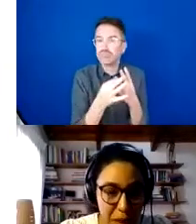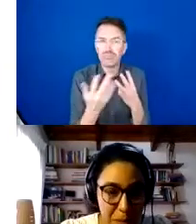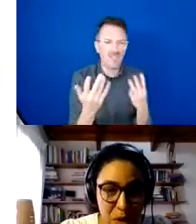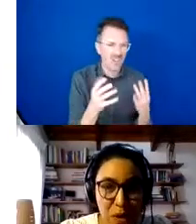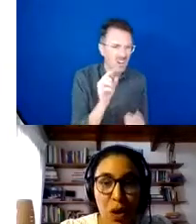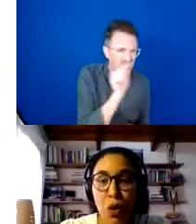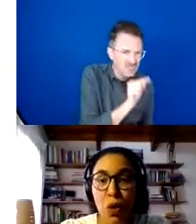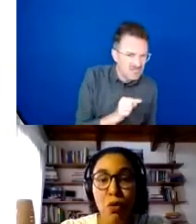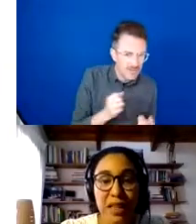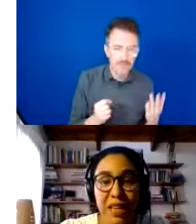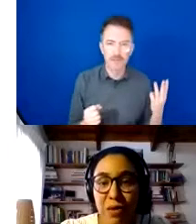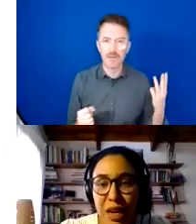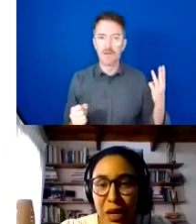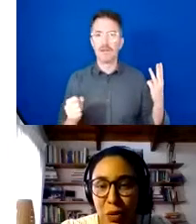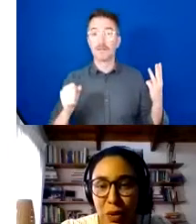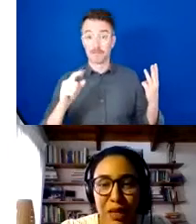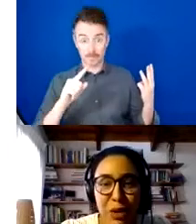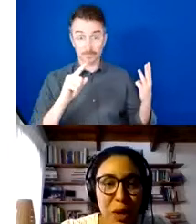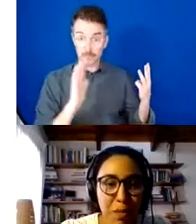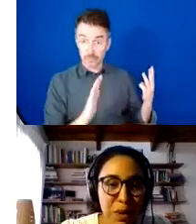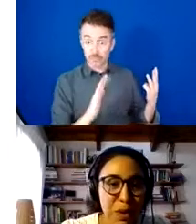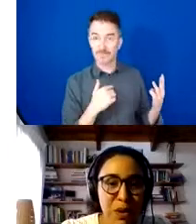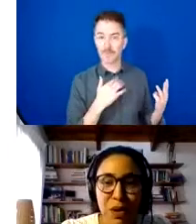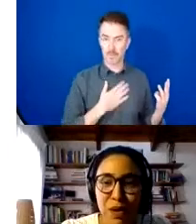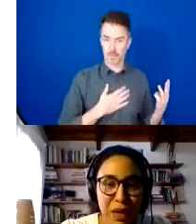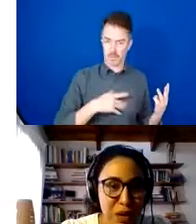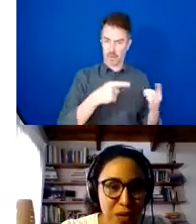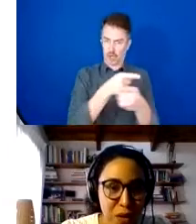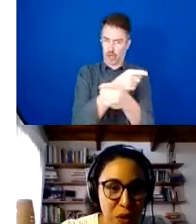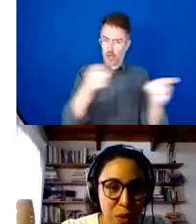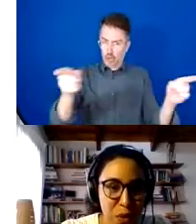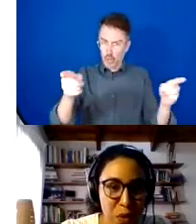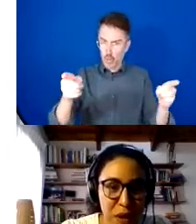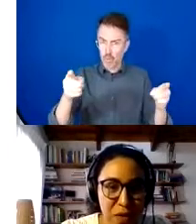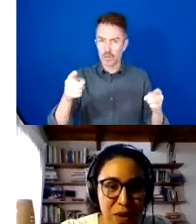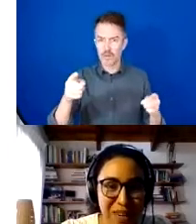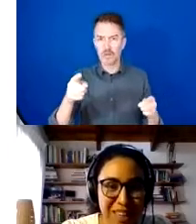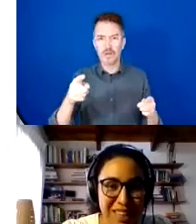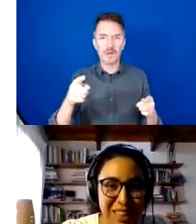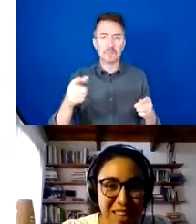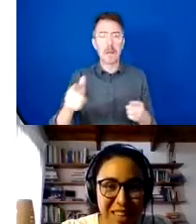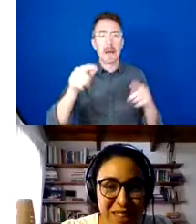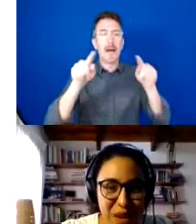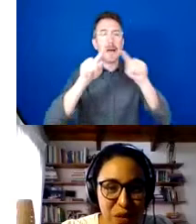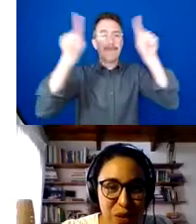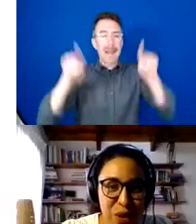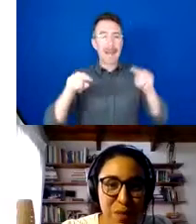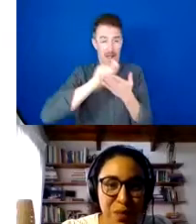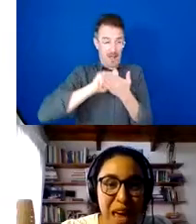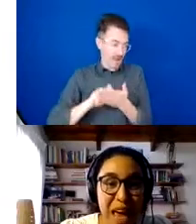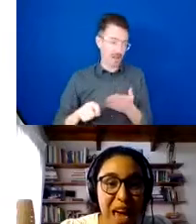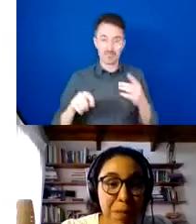of paper or write down a note in your computer, in your phone, whatever it's easier for